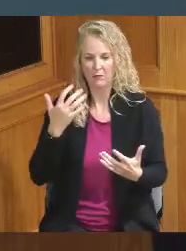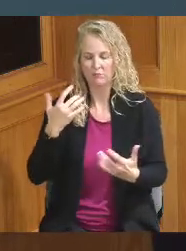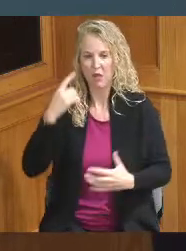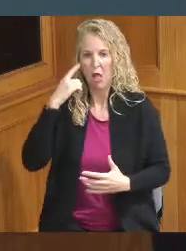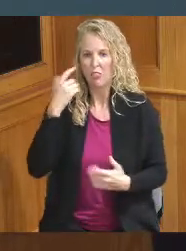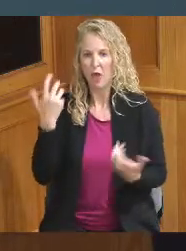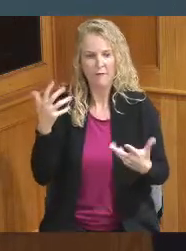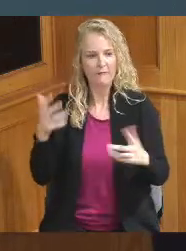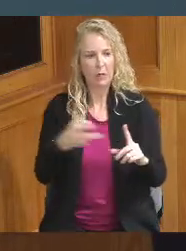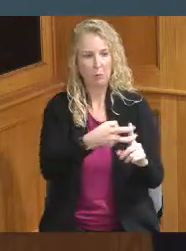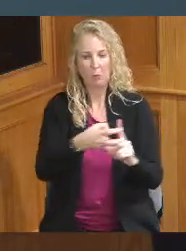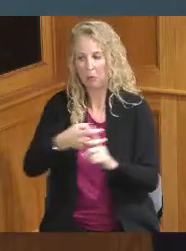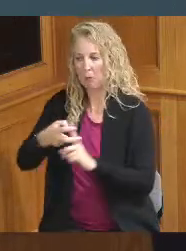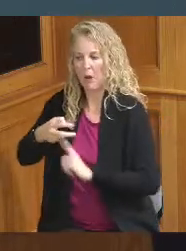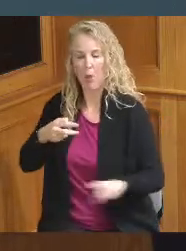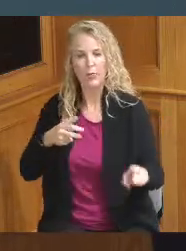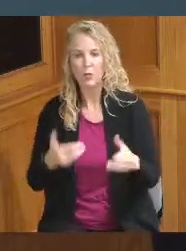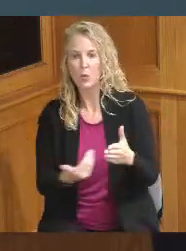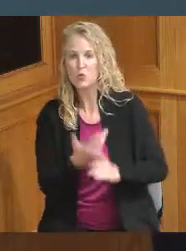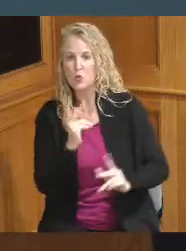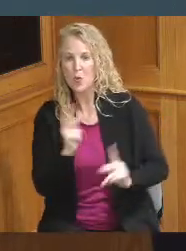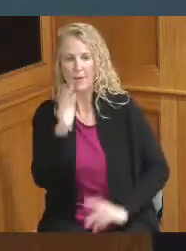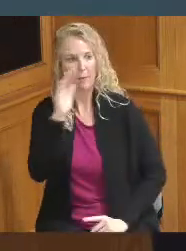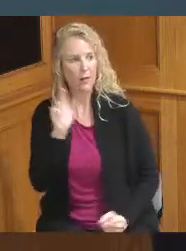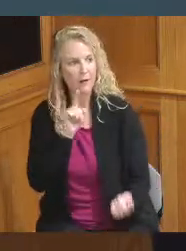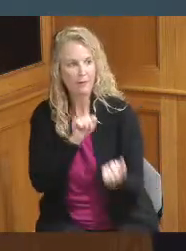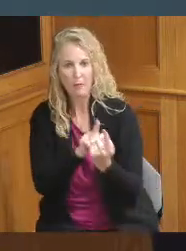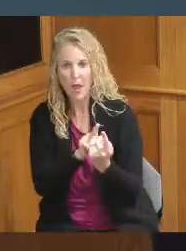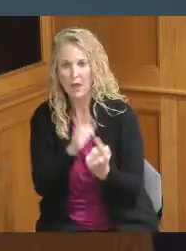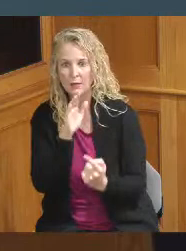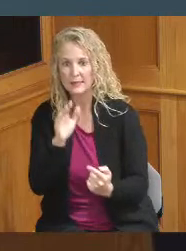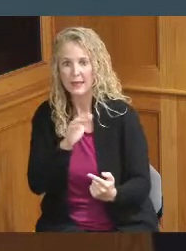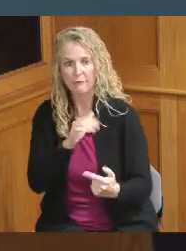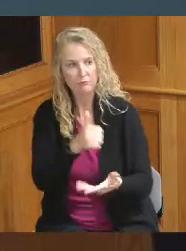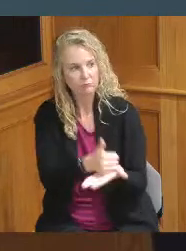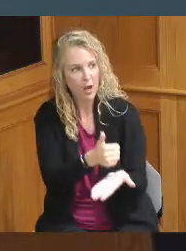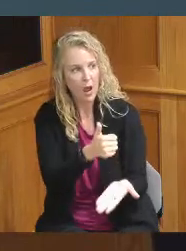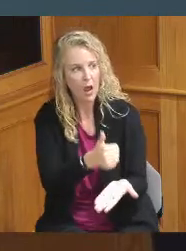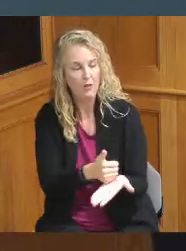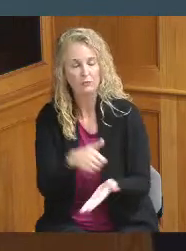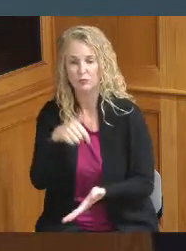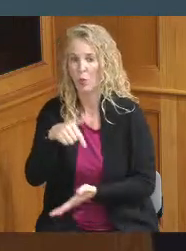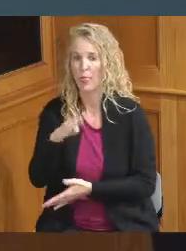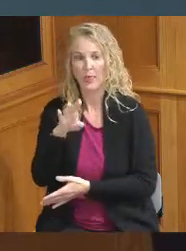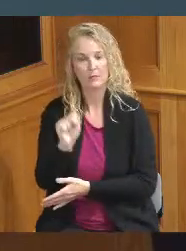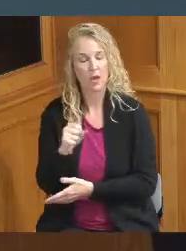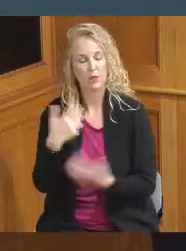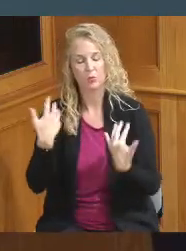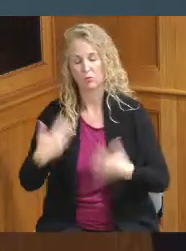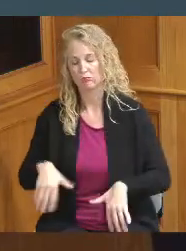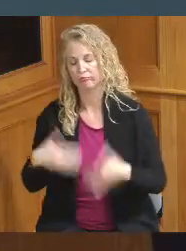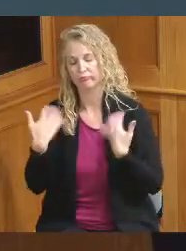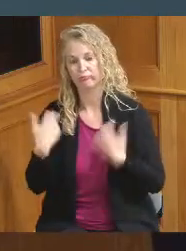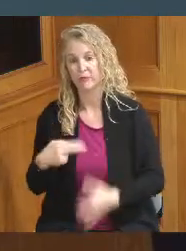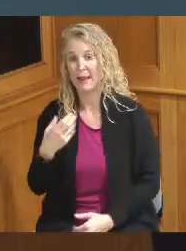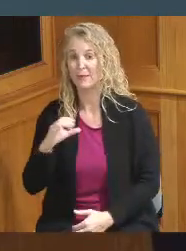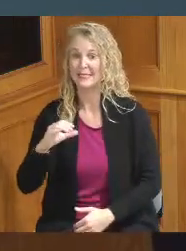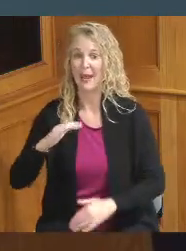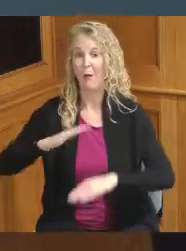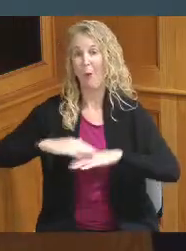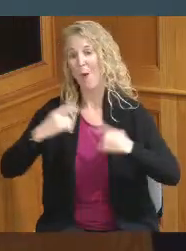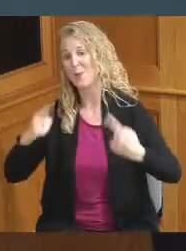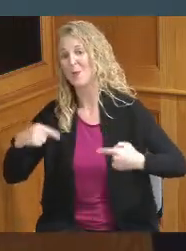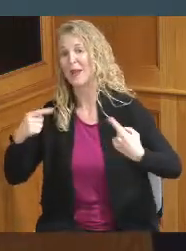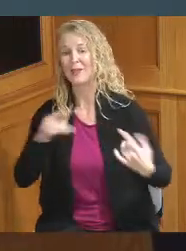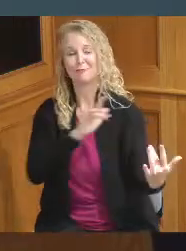got to this bus, they was like, well, these are new people we had never touched. So this is Hamilton County on wheels going